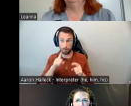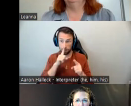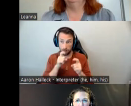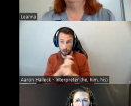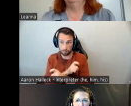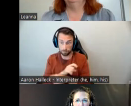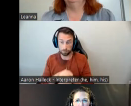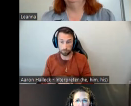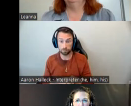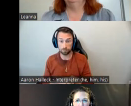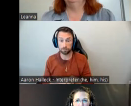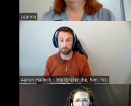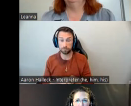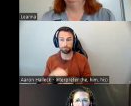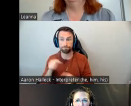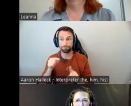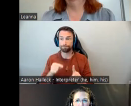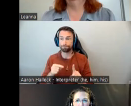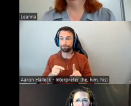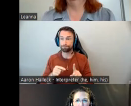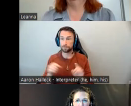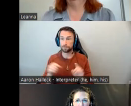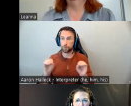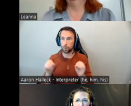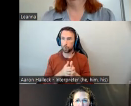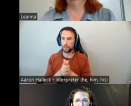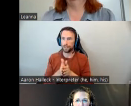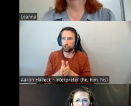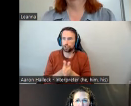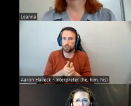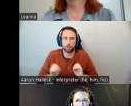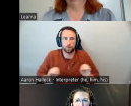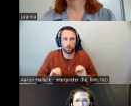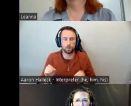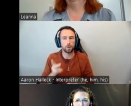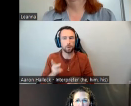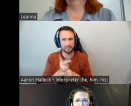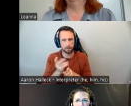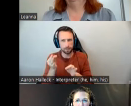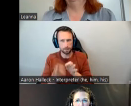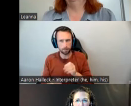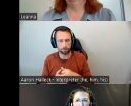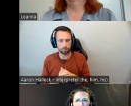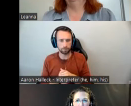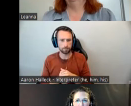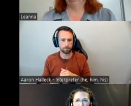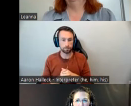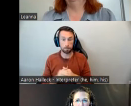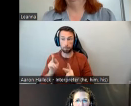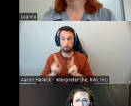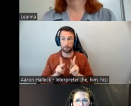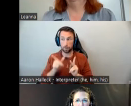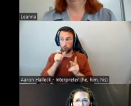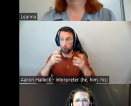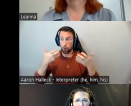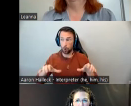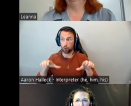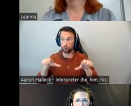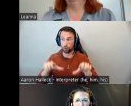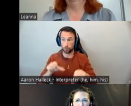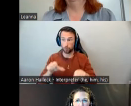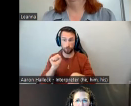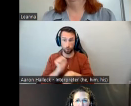doesn't go, it doesn't get any inertia. So keeping it simple, leveraging people who are already doing the work of BRM, but are